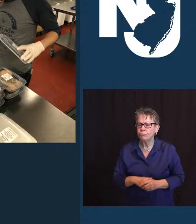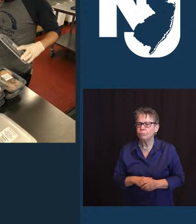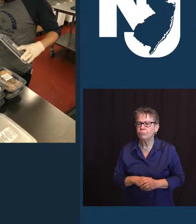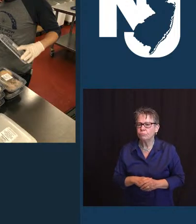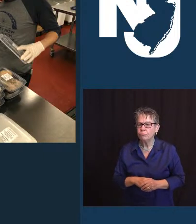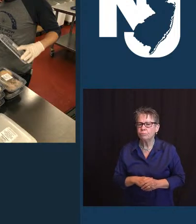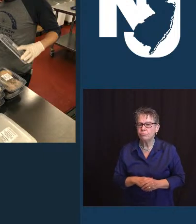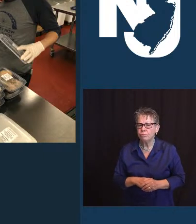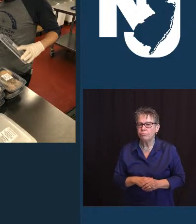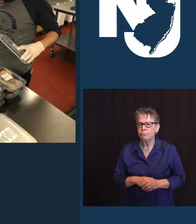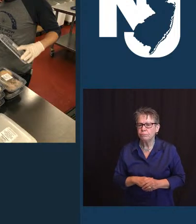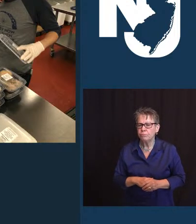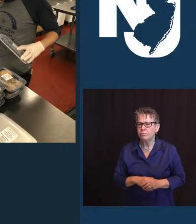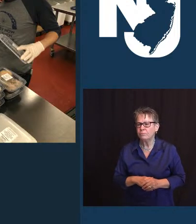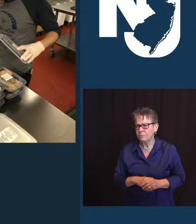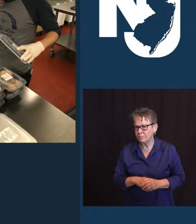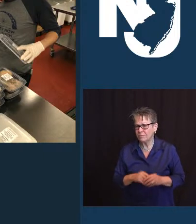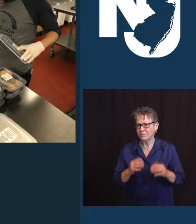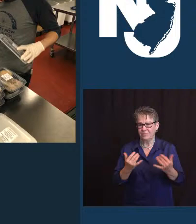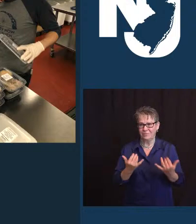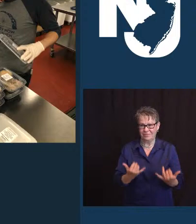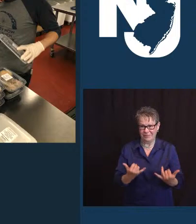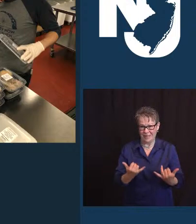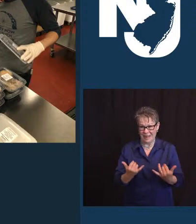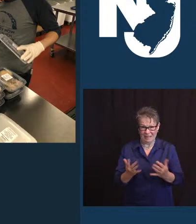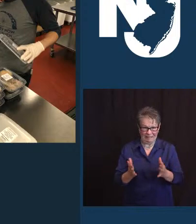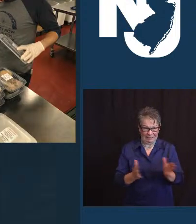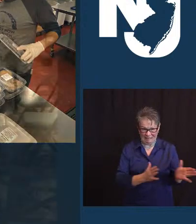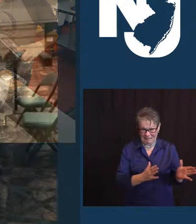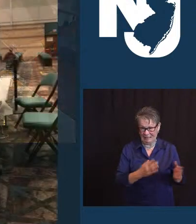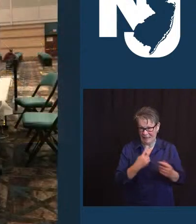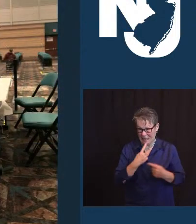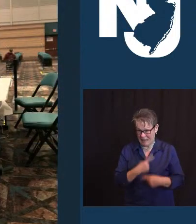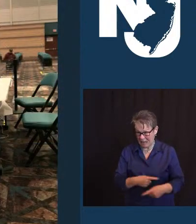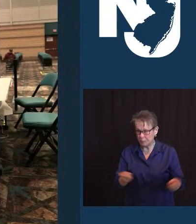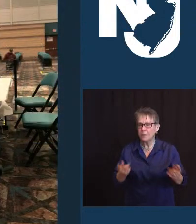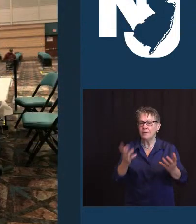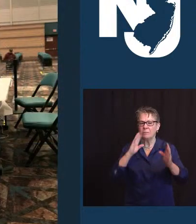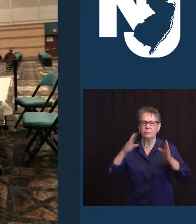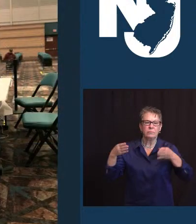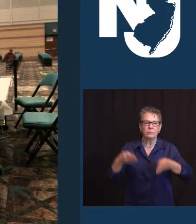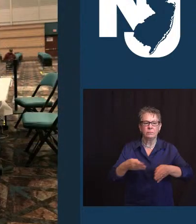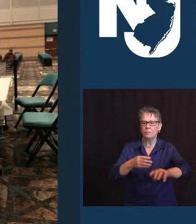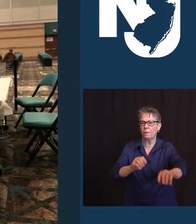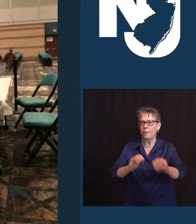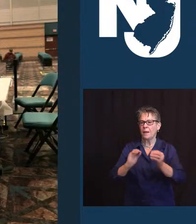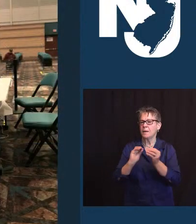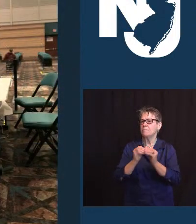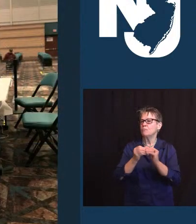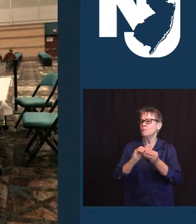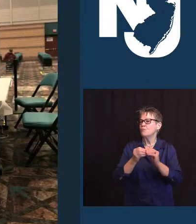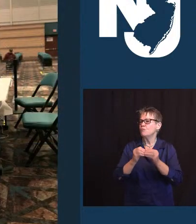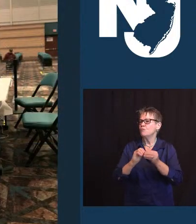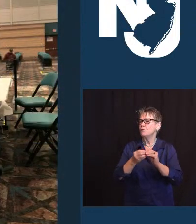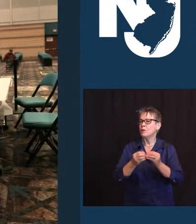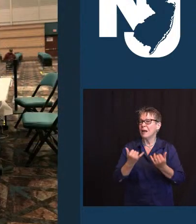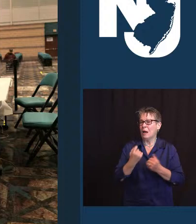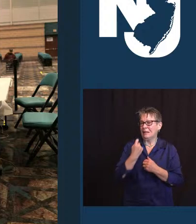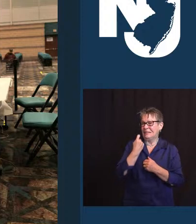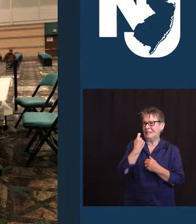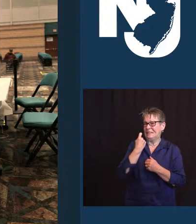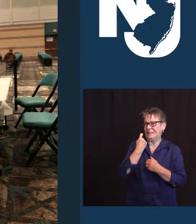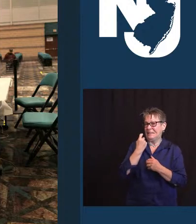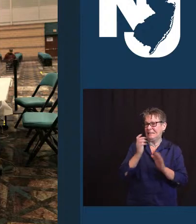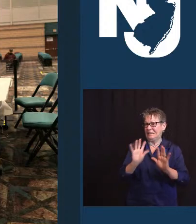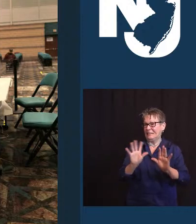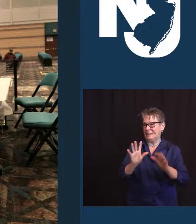With today's announcements out of the way, let's get to some numbers. We'll start with the latest vaccination update. First, the mega sites in